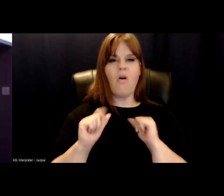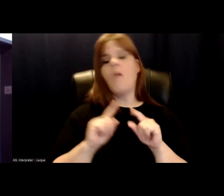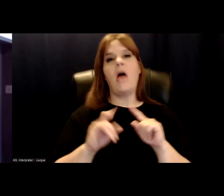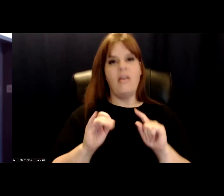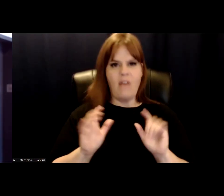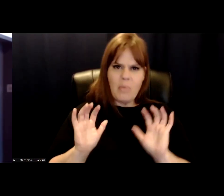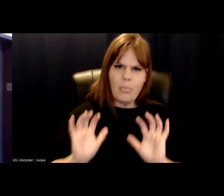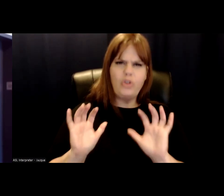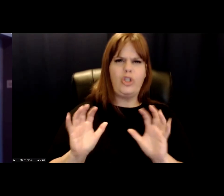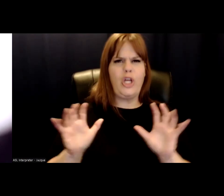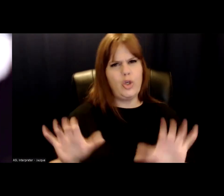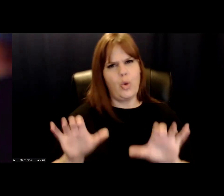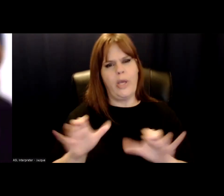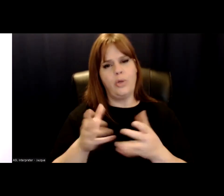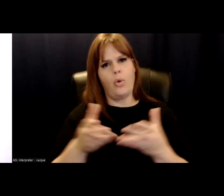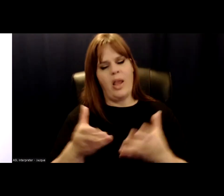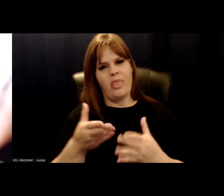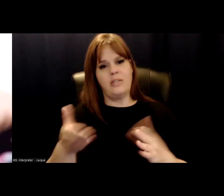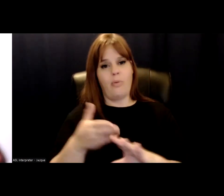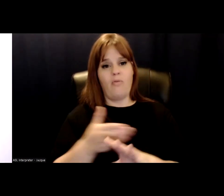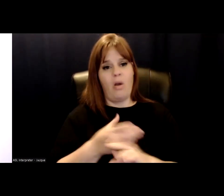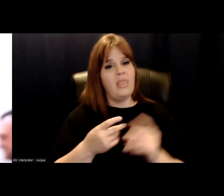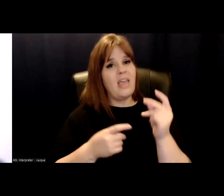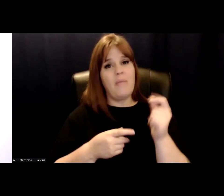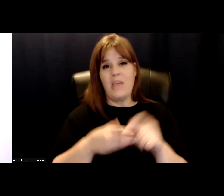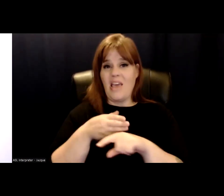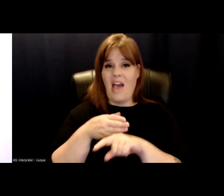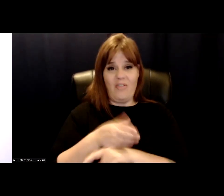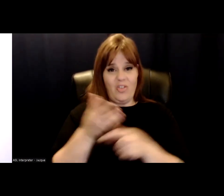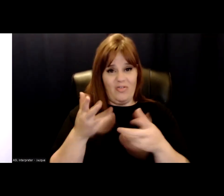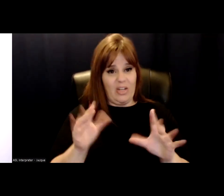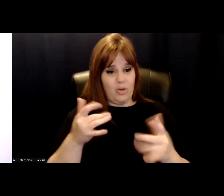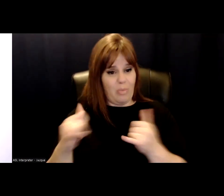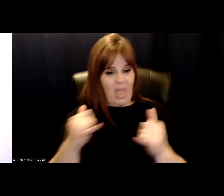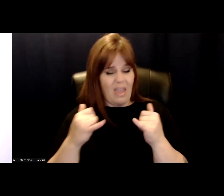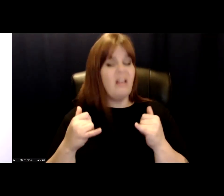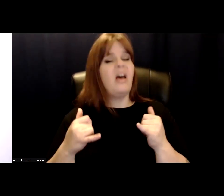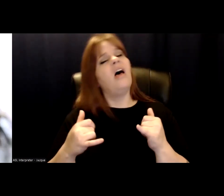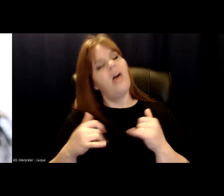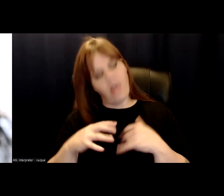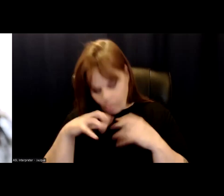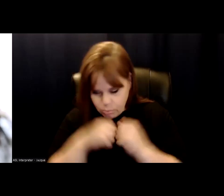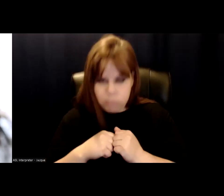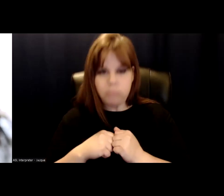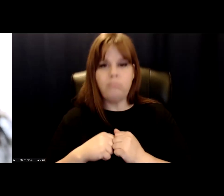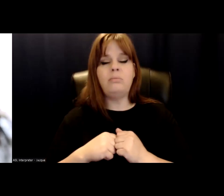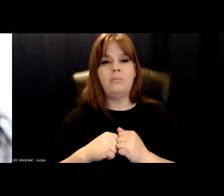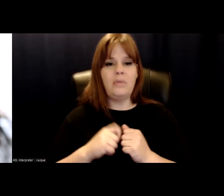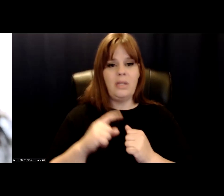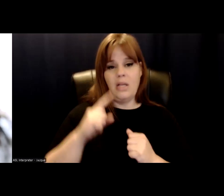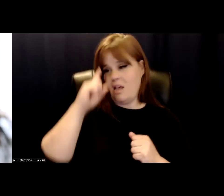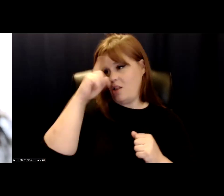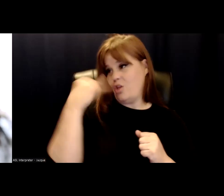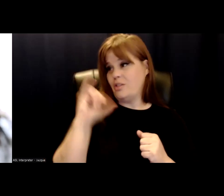too many things beforehand, the immediate aftermath is a crash. And what that looks like is that I